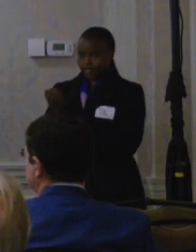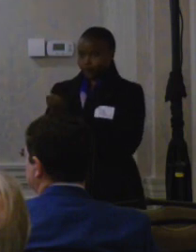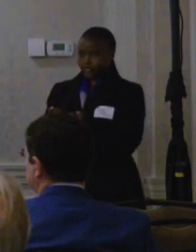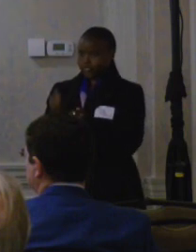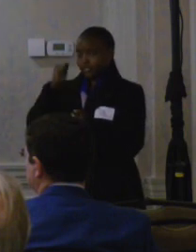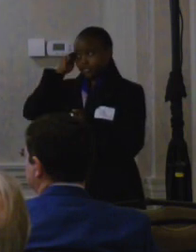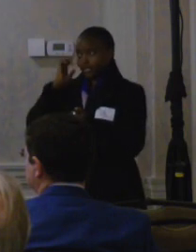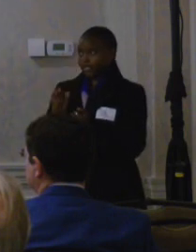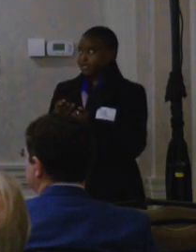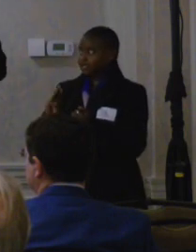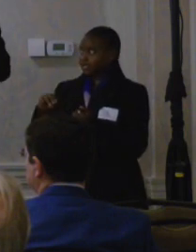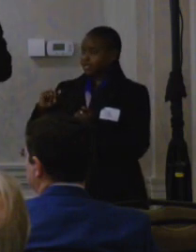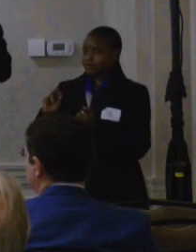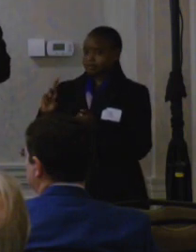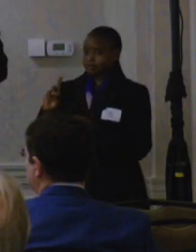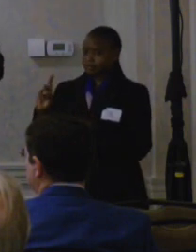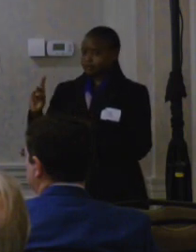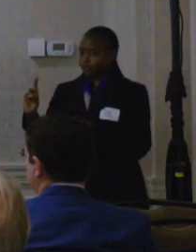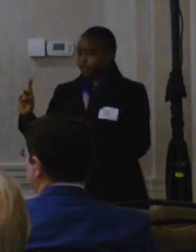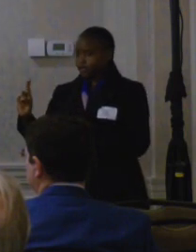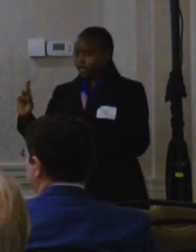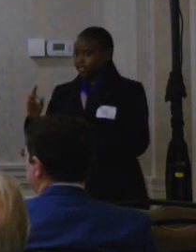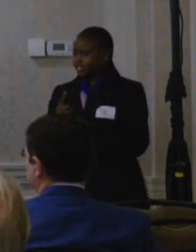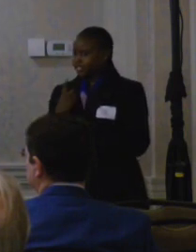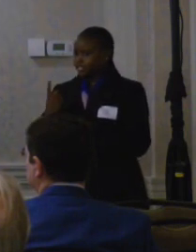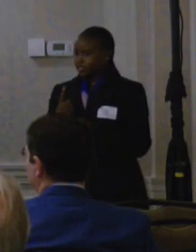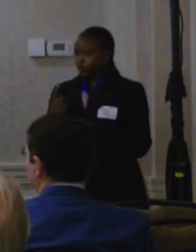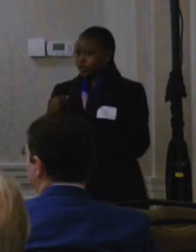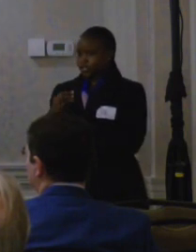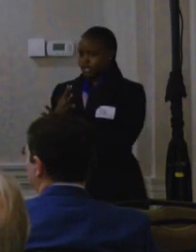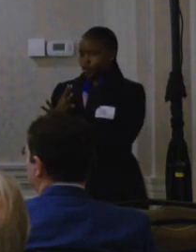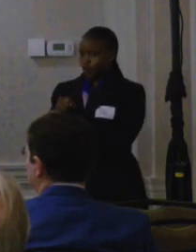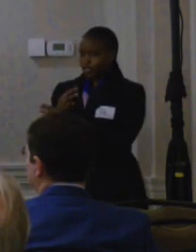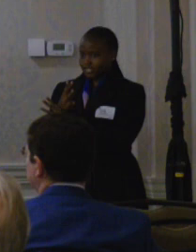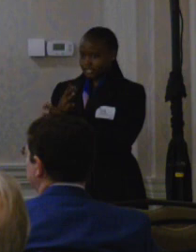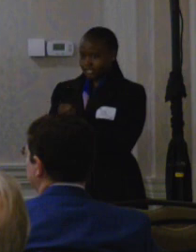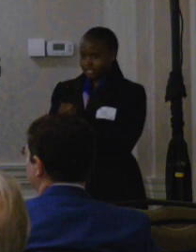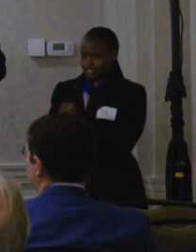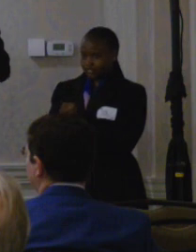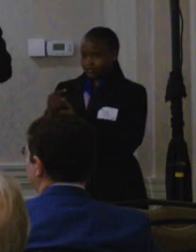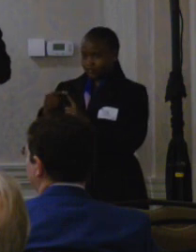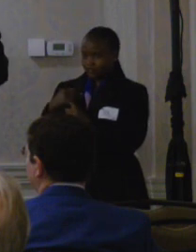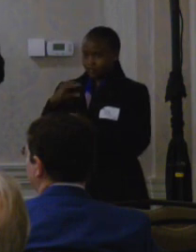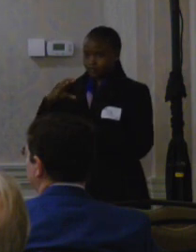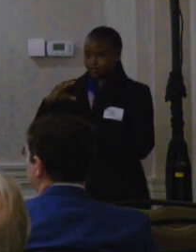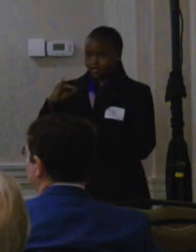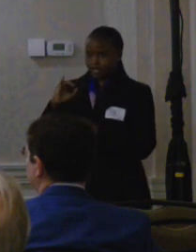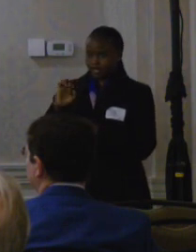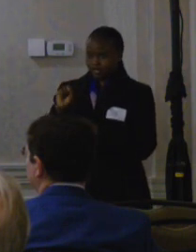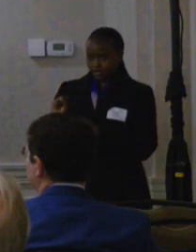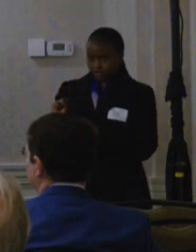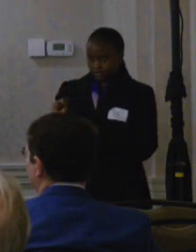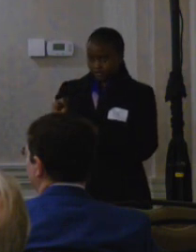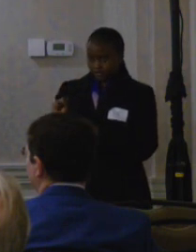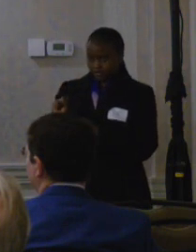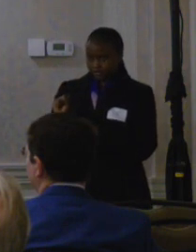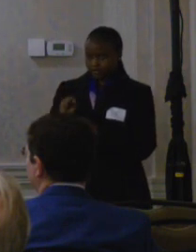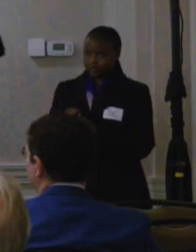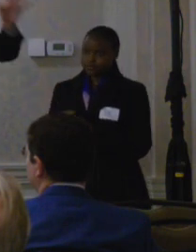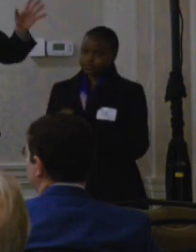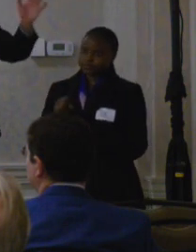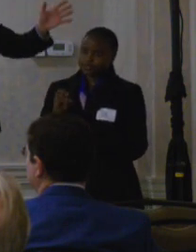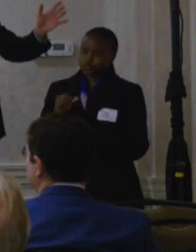the map on the right is just the quantitative evaluative studies from CIES, right? So just to make it comparable, that's